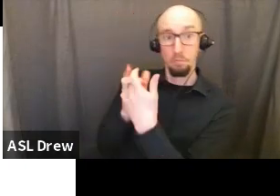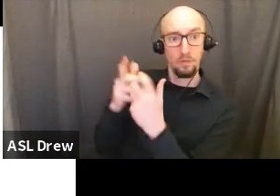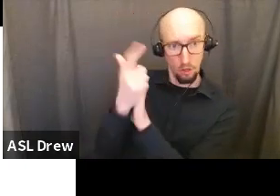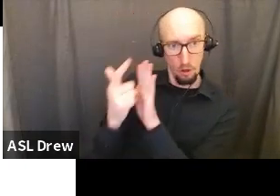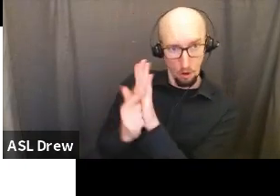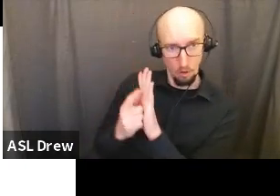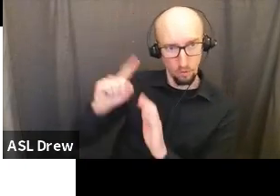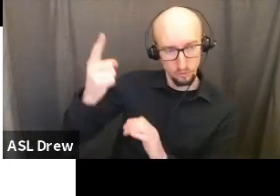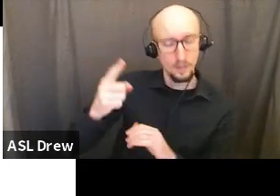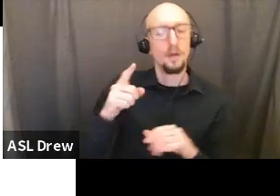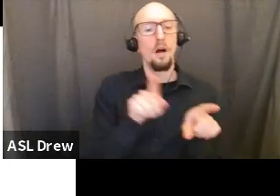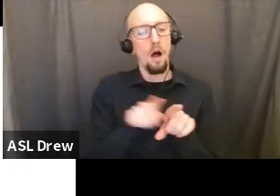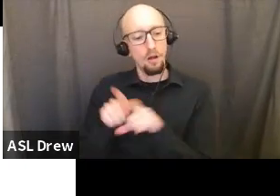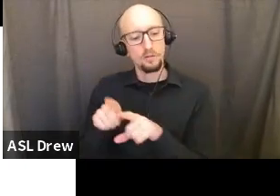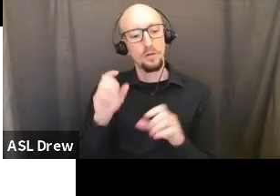also